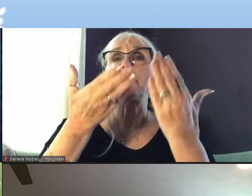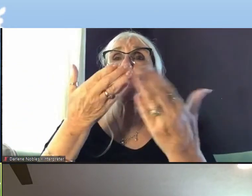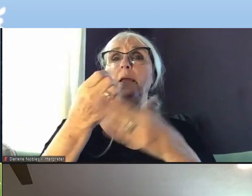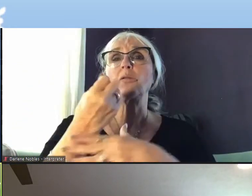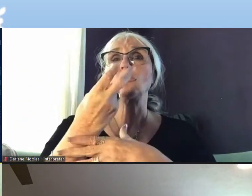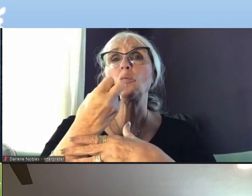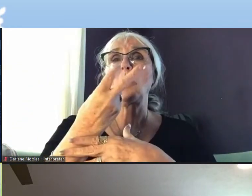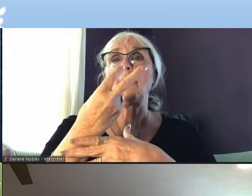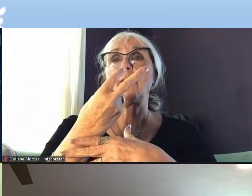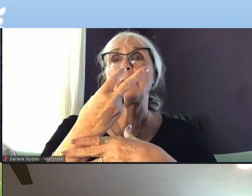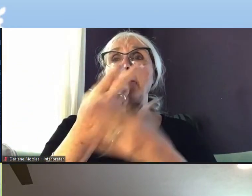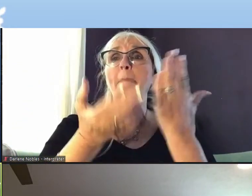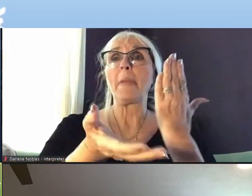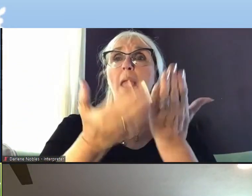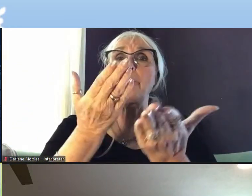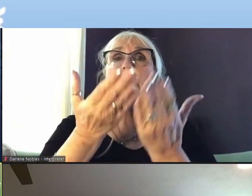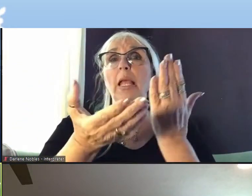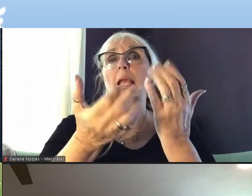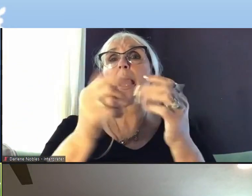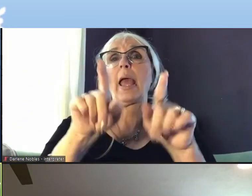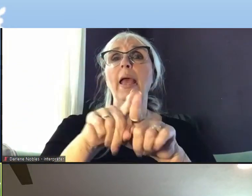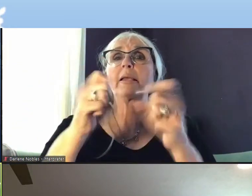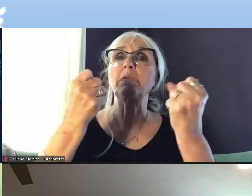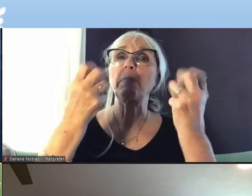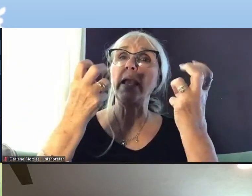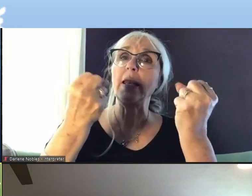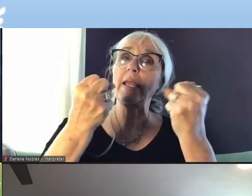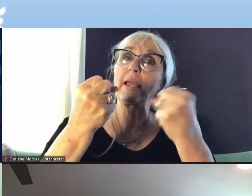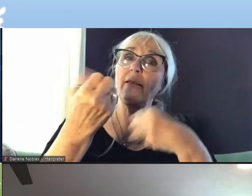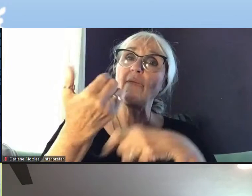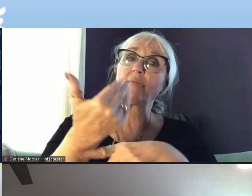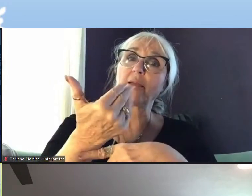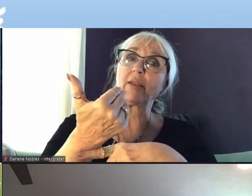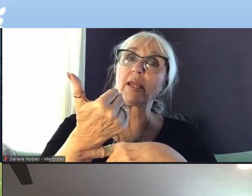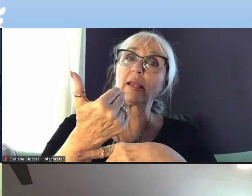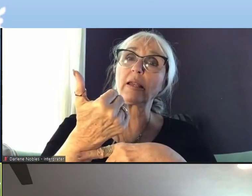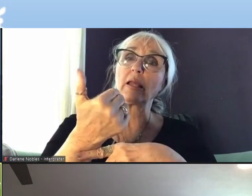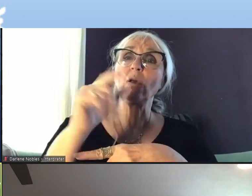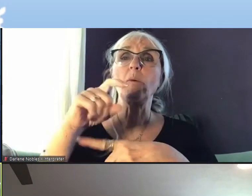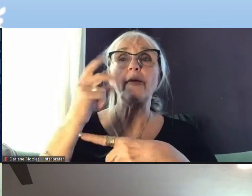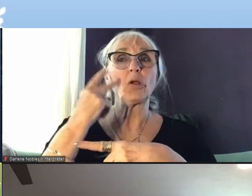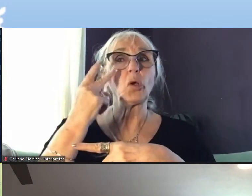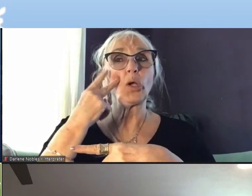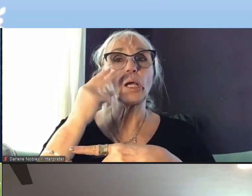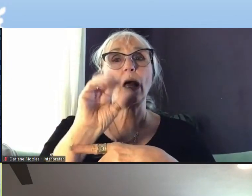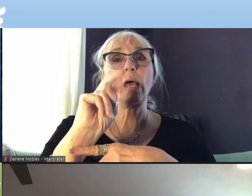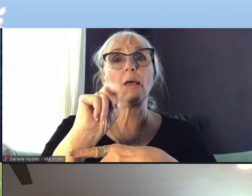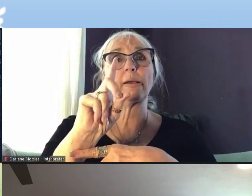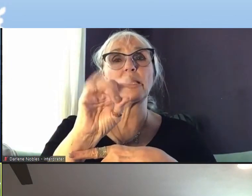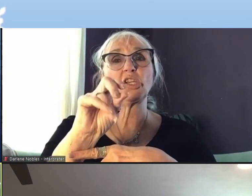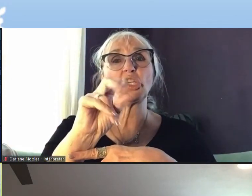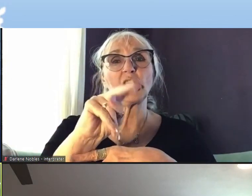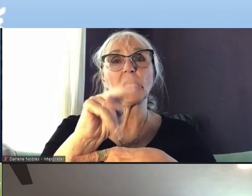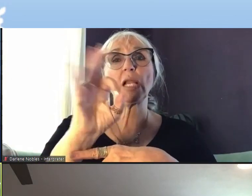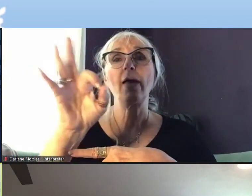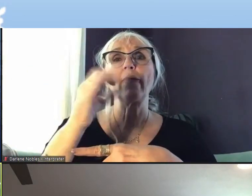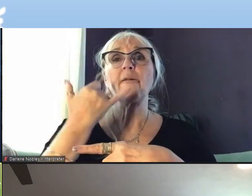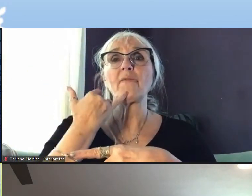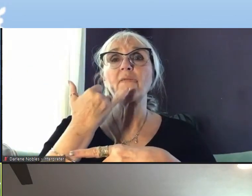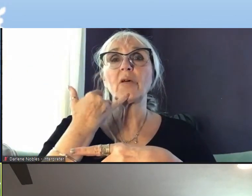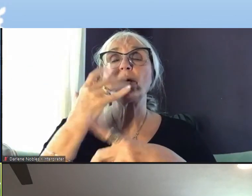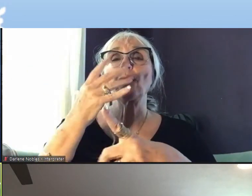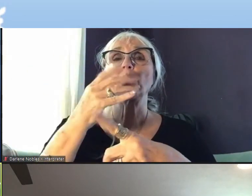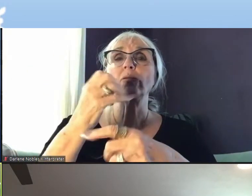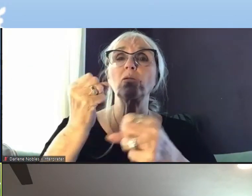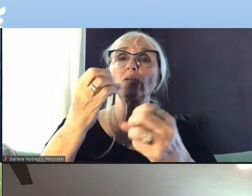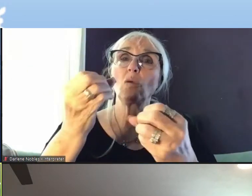as many as 15. We just kind of have to look at the condition of the phones, and they were operating when we pulled them out. So I feel like we can probably